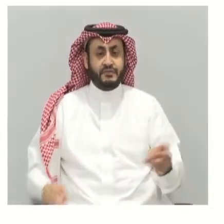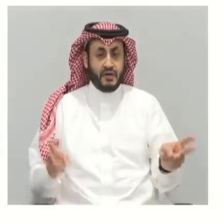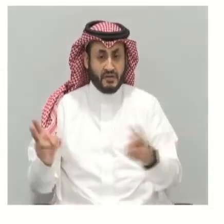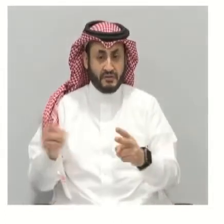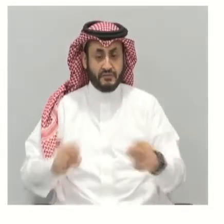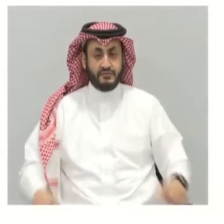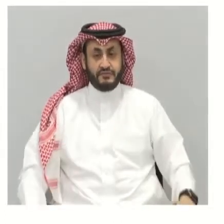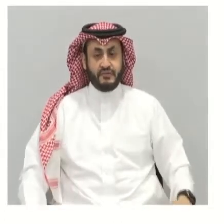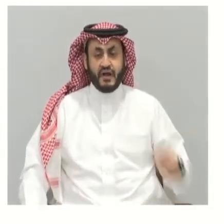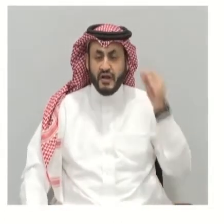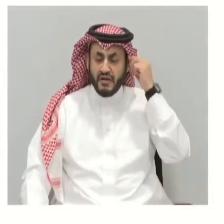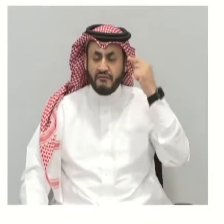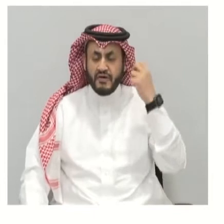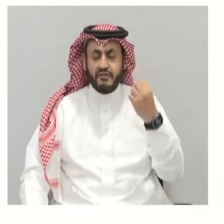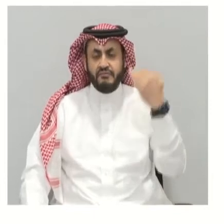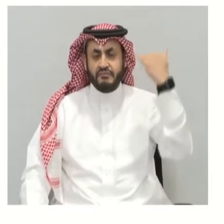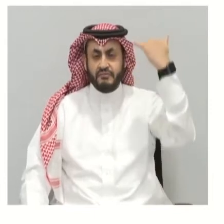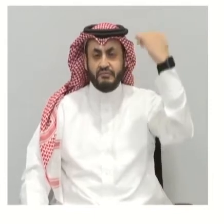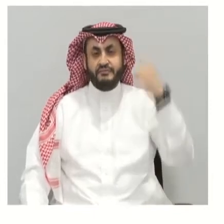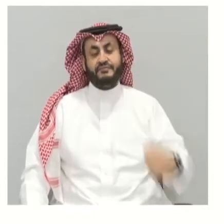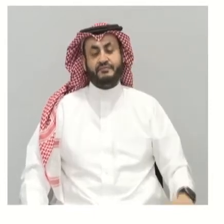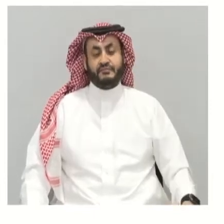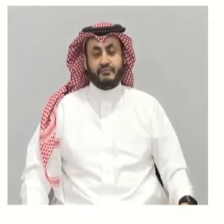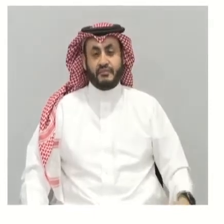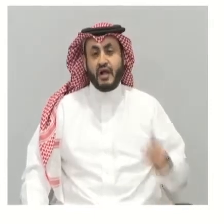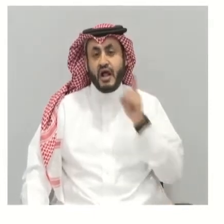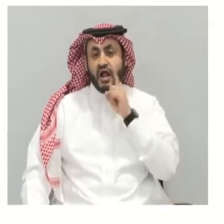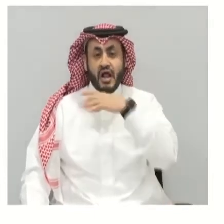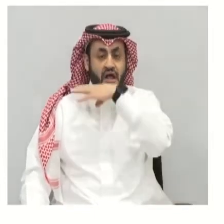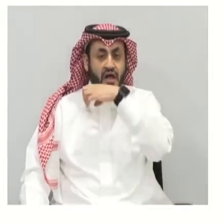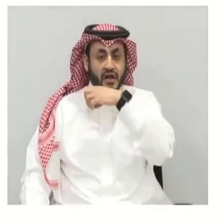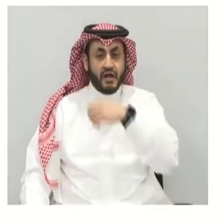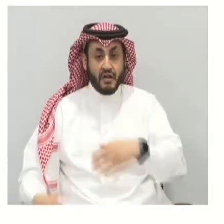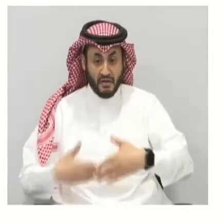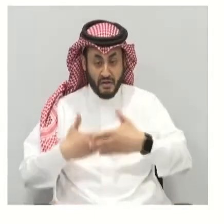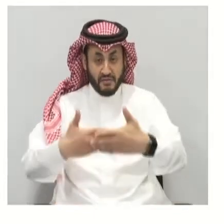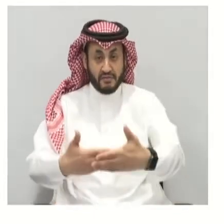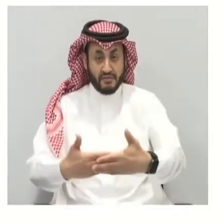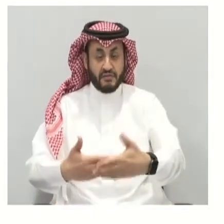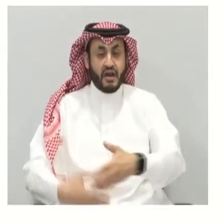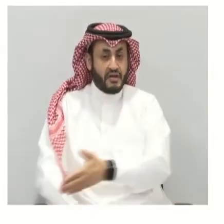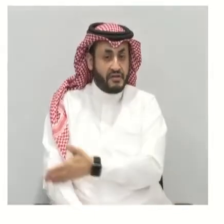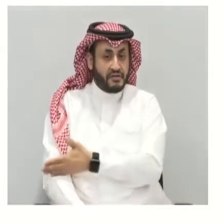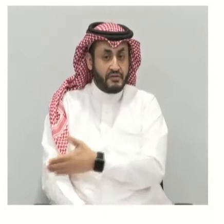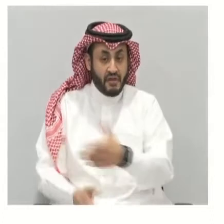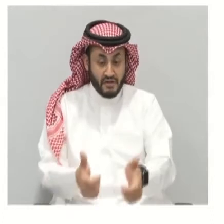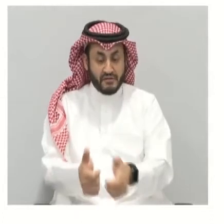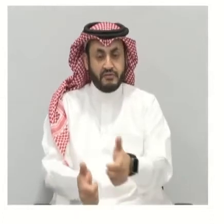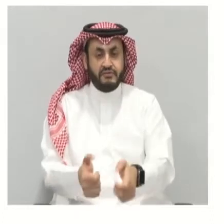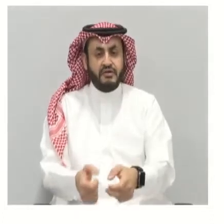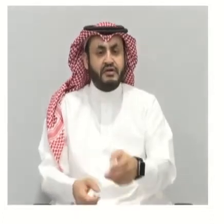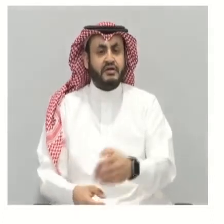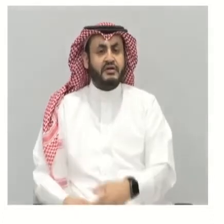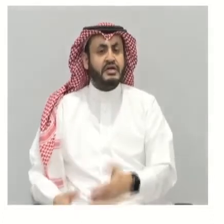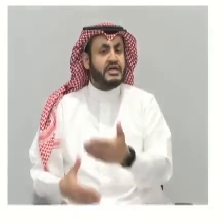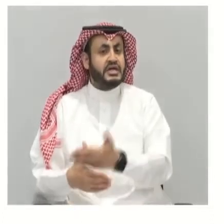and critical thinking skills. Some parents usually encourage their children to play such video games as